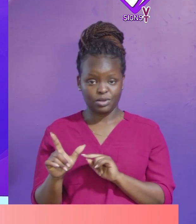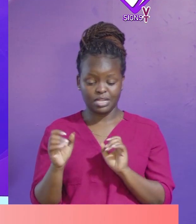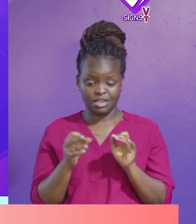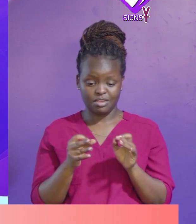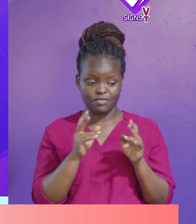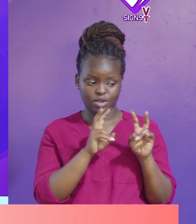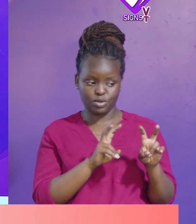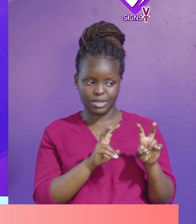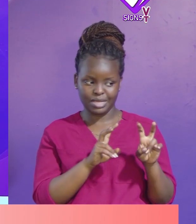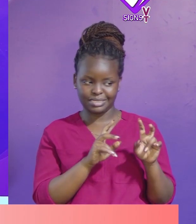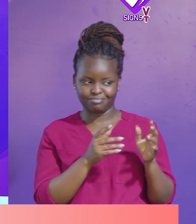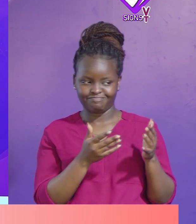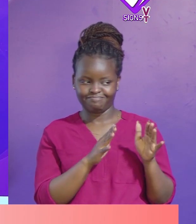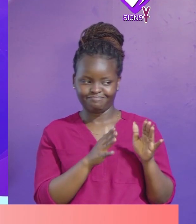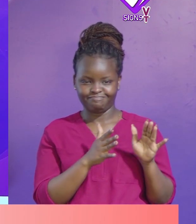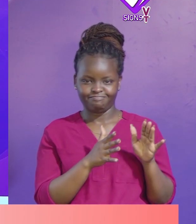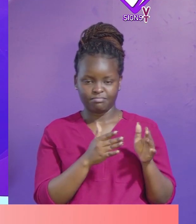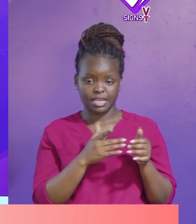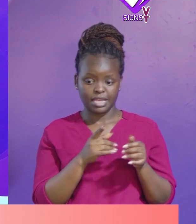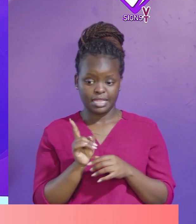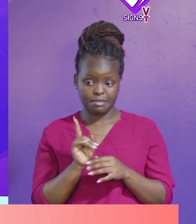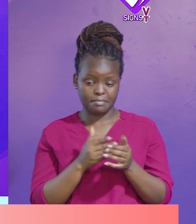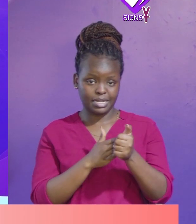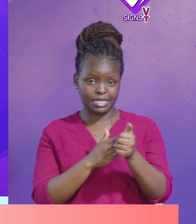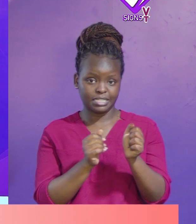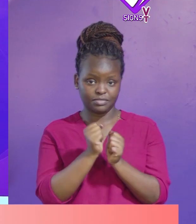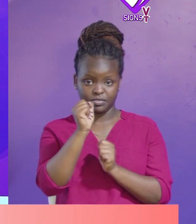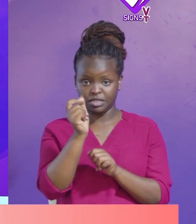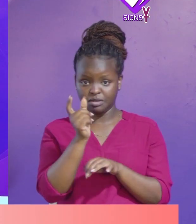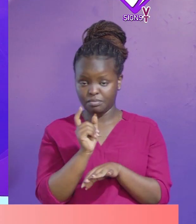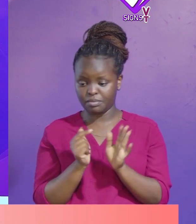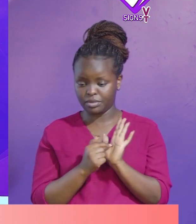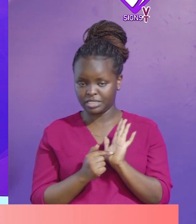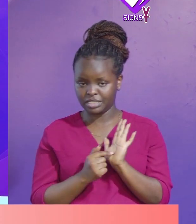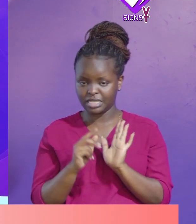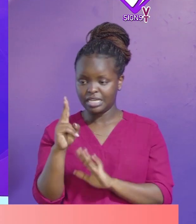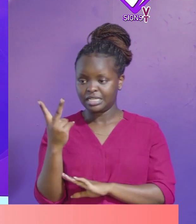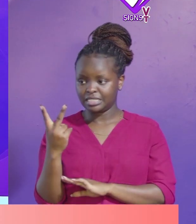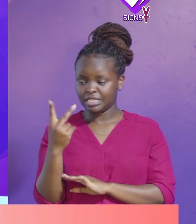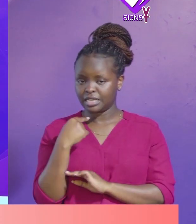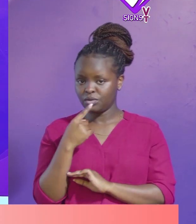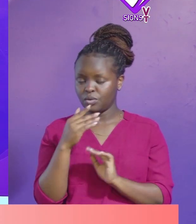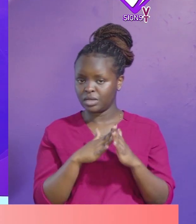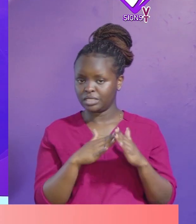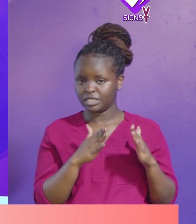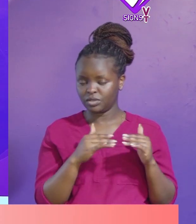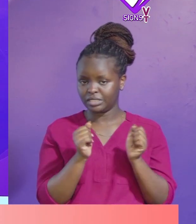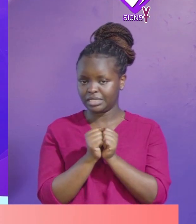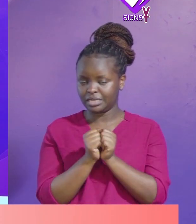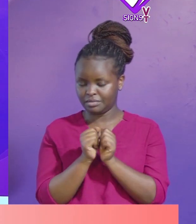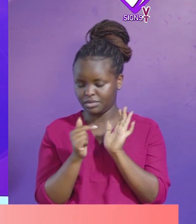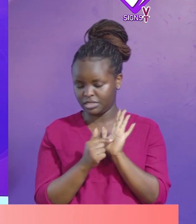at the standings, they are leading with 15 points, and the second one is Arsenal with 10